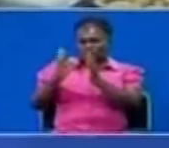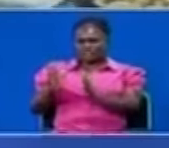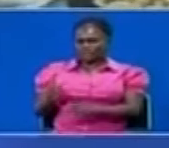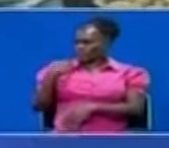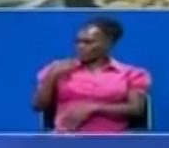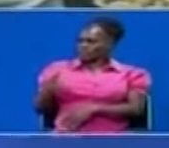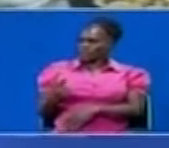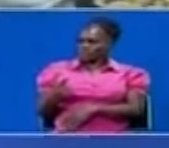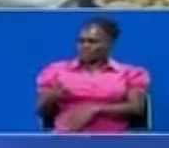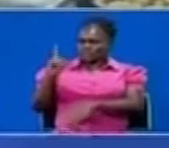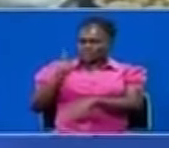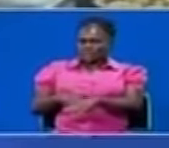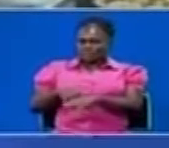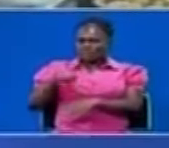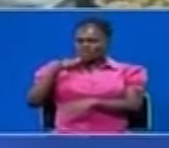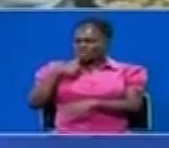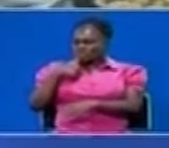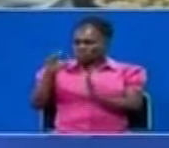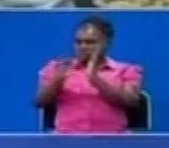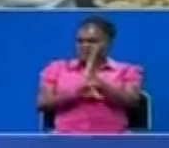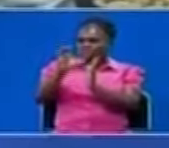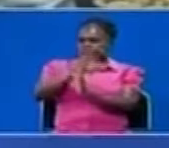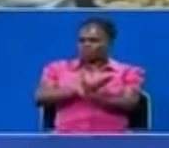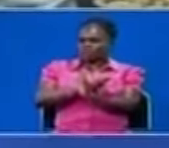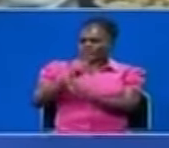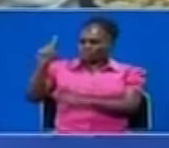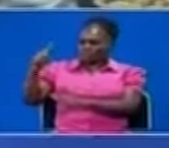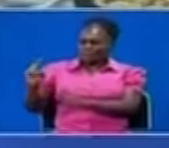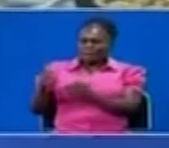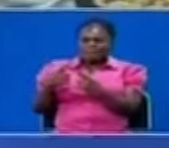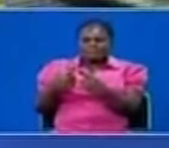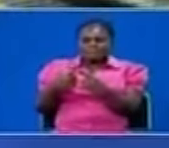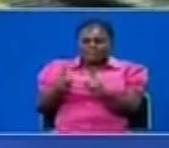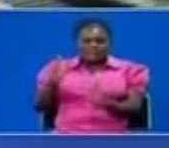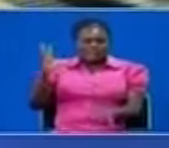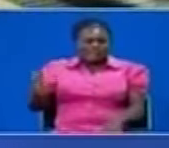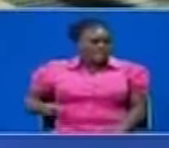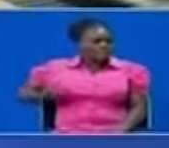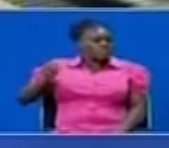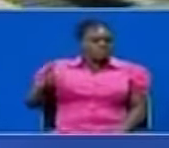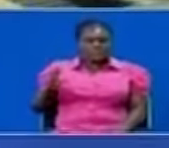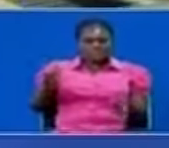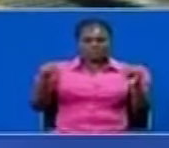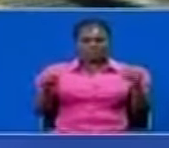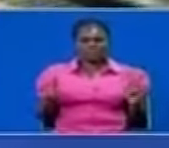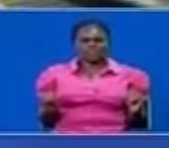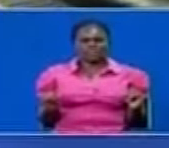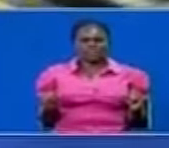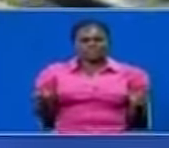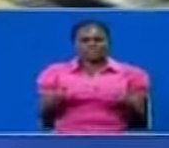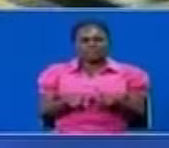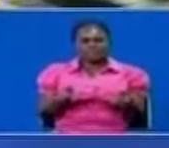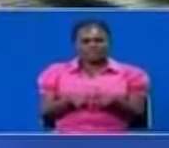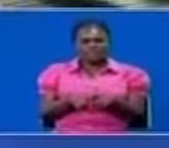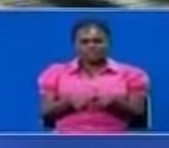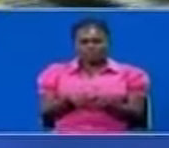point out that while the new curriculum poses a lot of merits, it is one that would be a costly one to implement. This would thus call